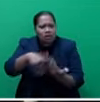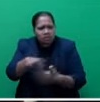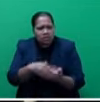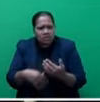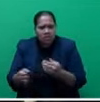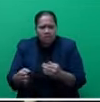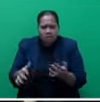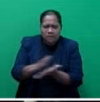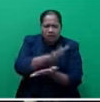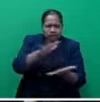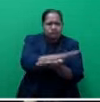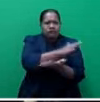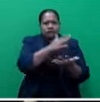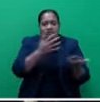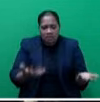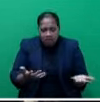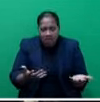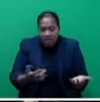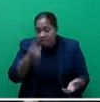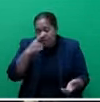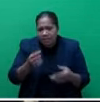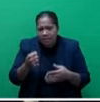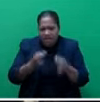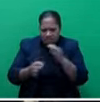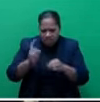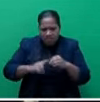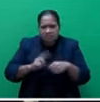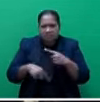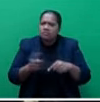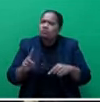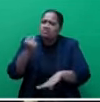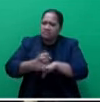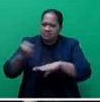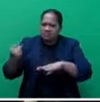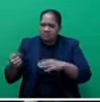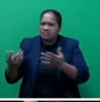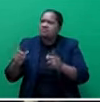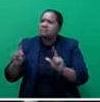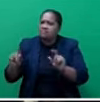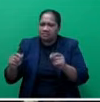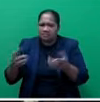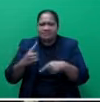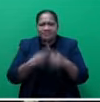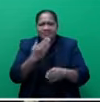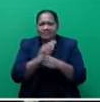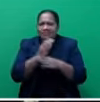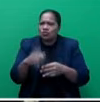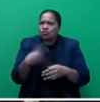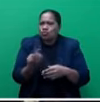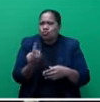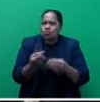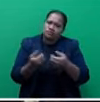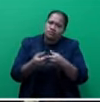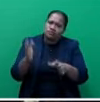us. People are asking questions about, what is the government package? What is government going to do about the workers who have lost jobs and